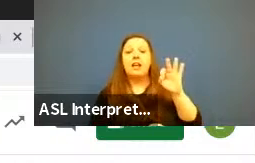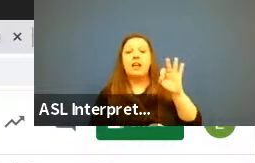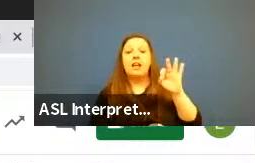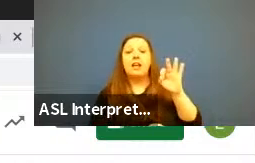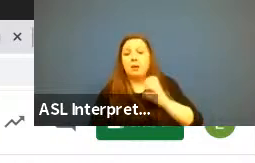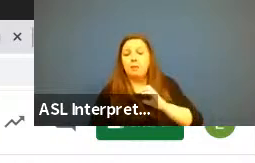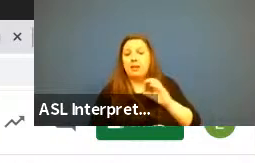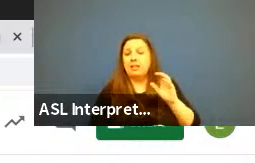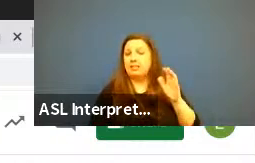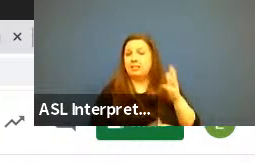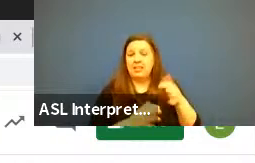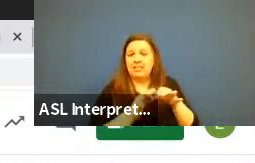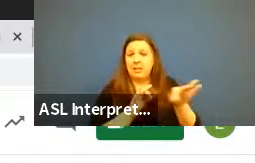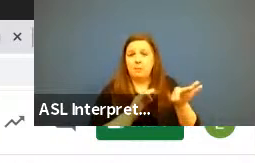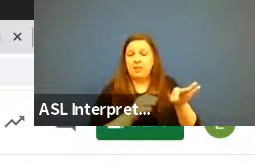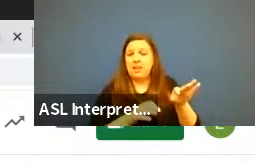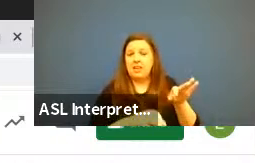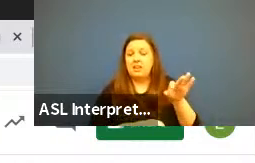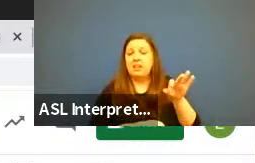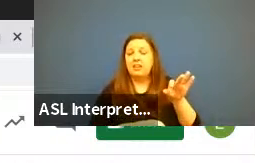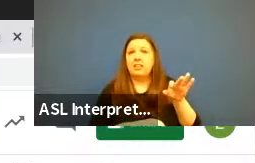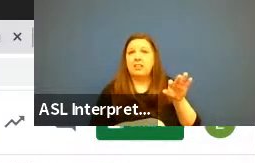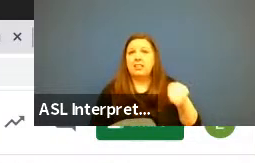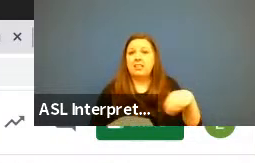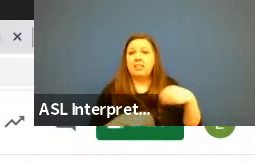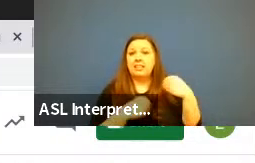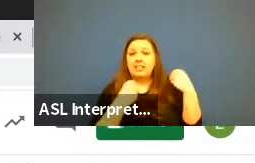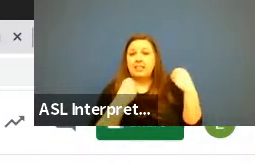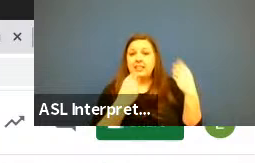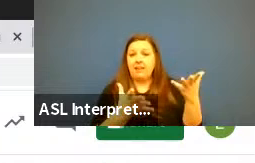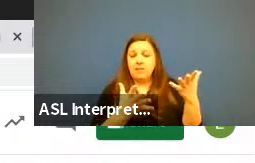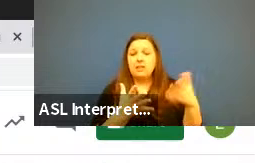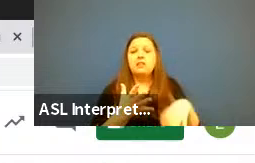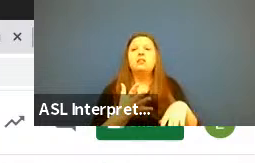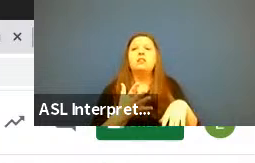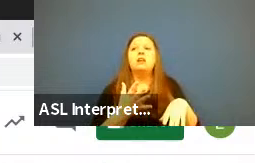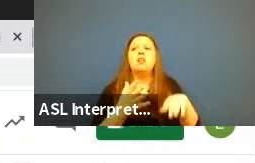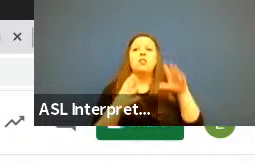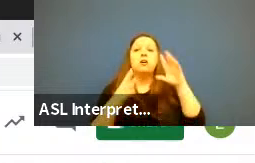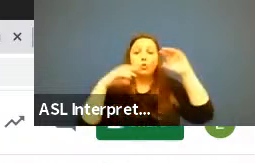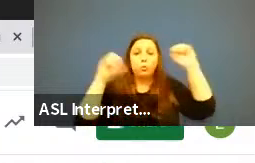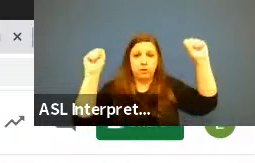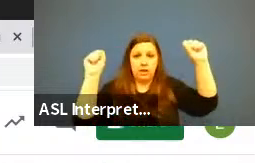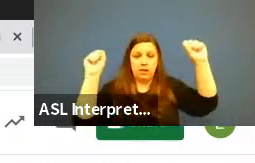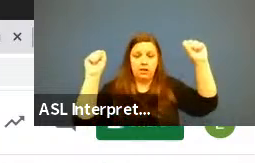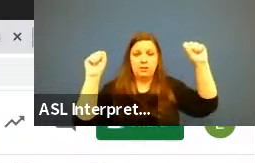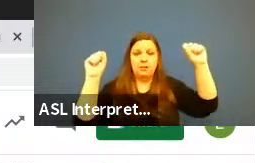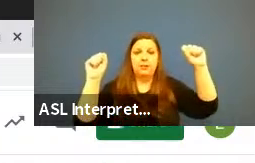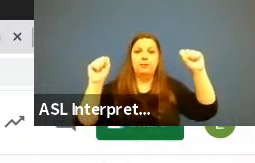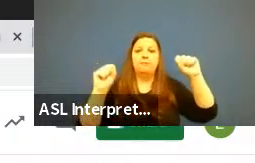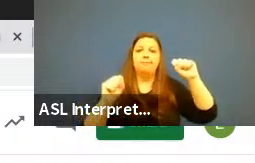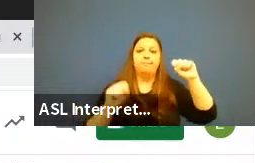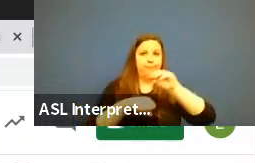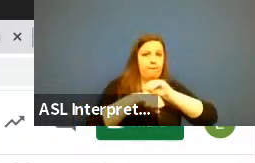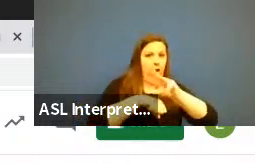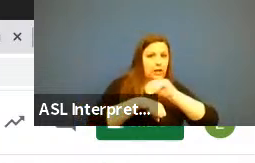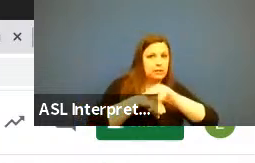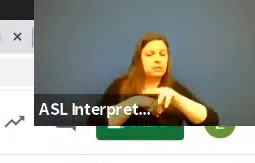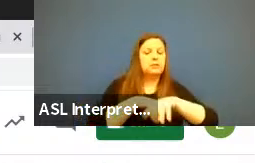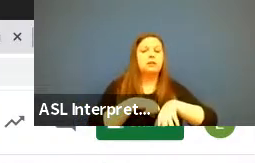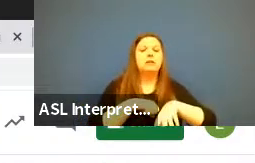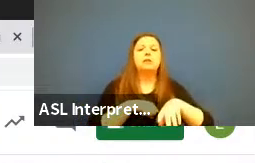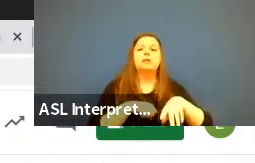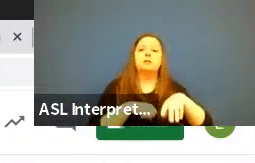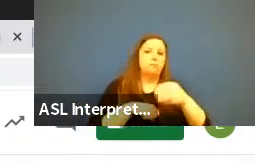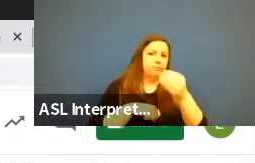is simply giving the superintendent direction or indicating to the superintendent that they think it's a reasonable thing to